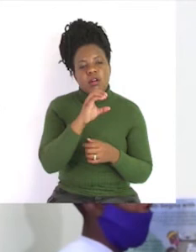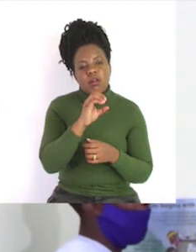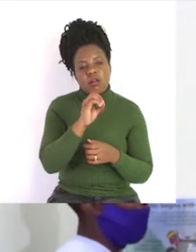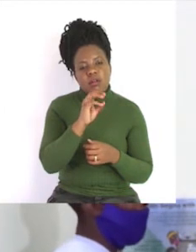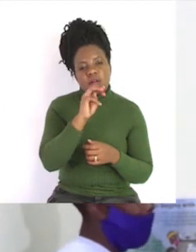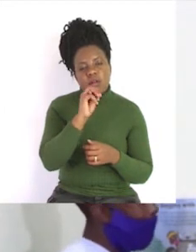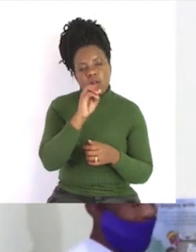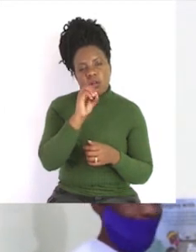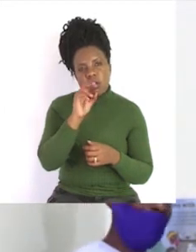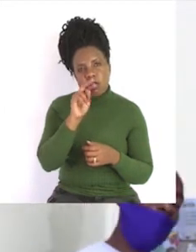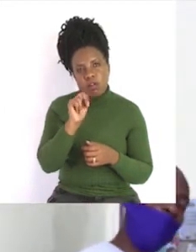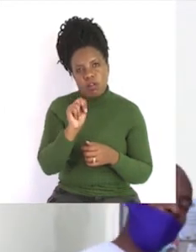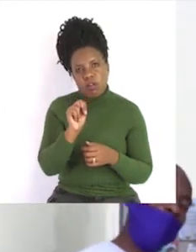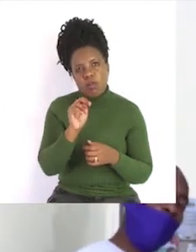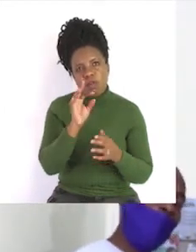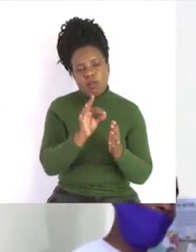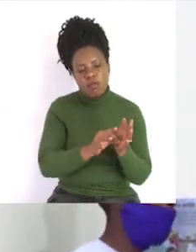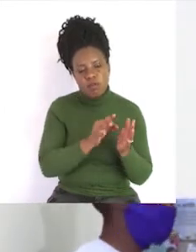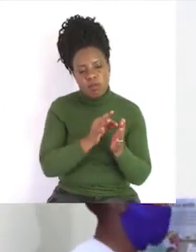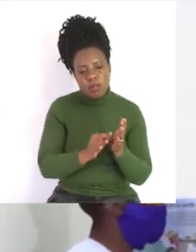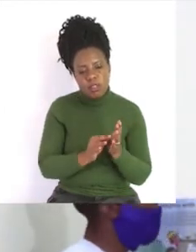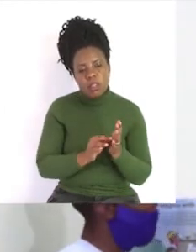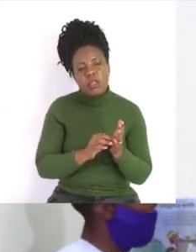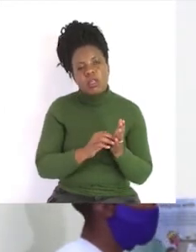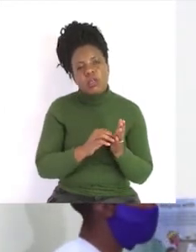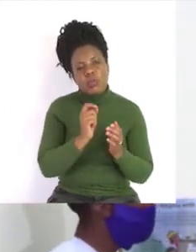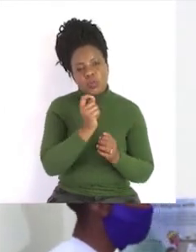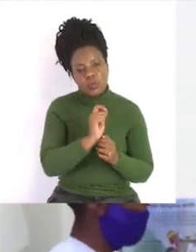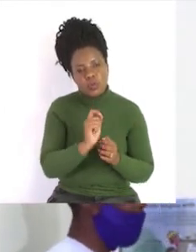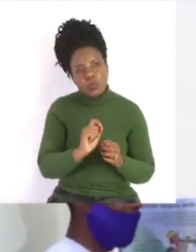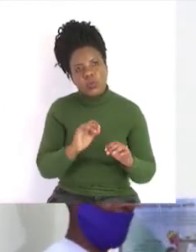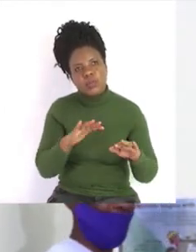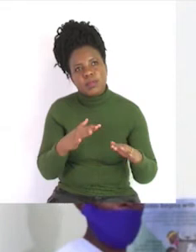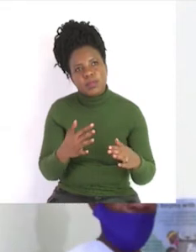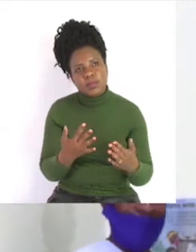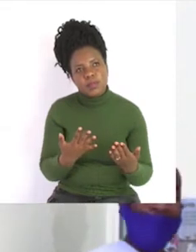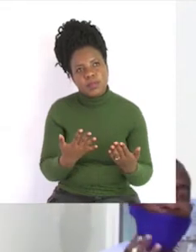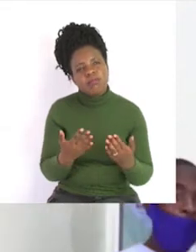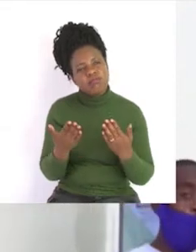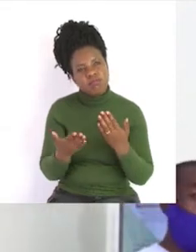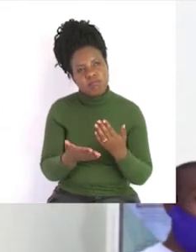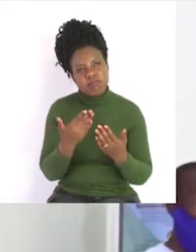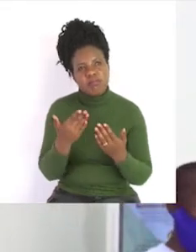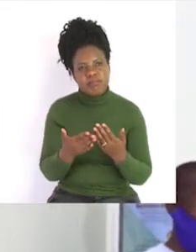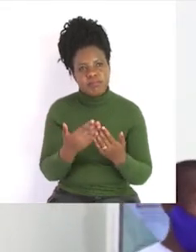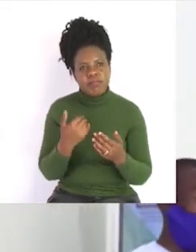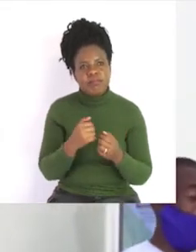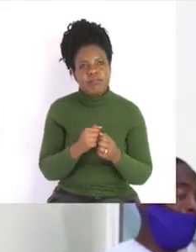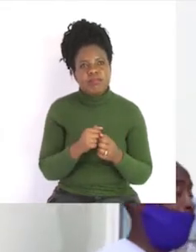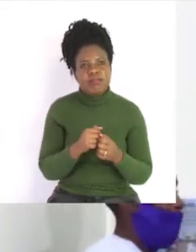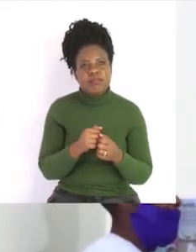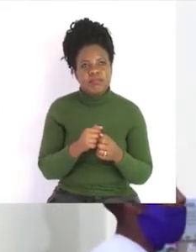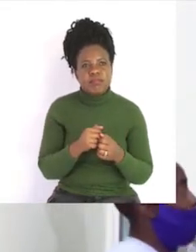words, where your remainder is expressed as a common fraction. Well, that is easy. I want you to have